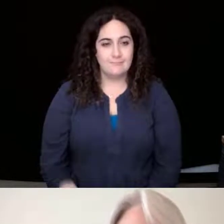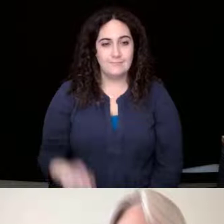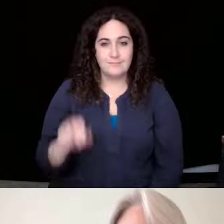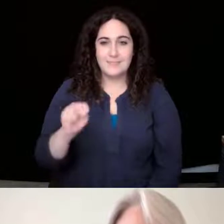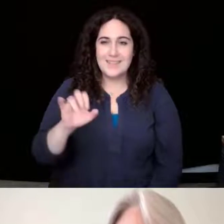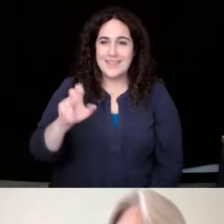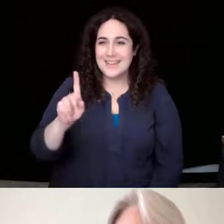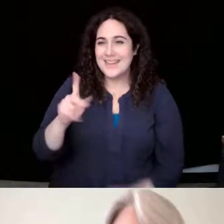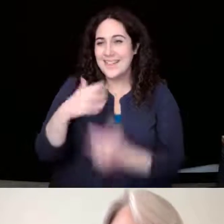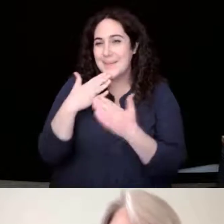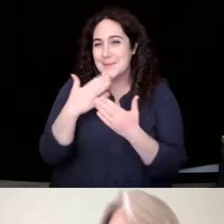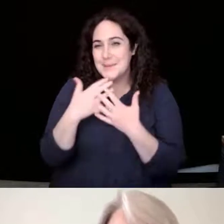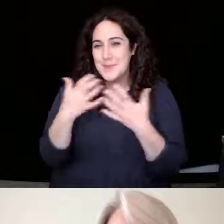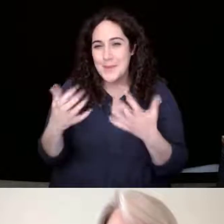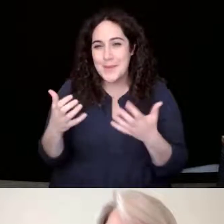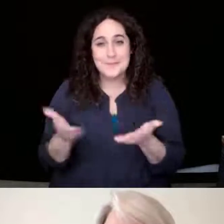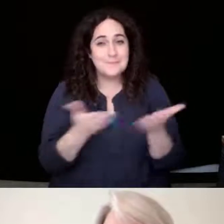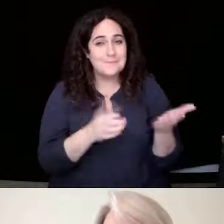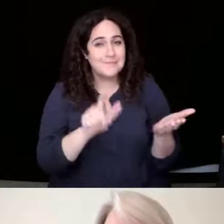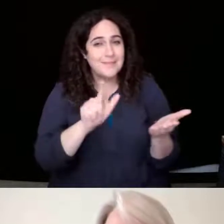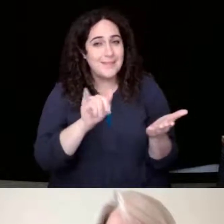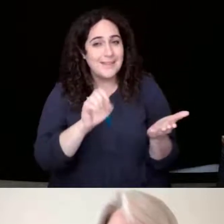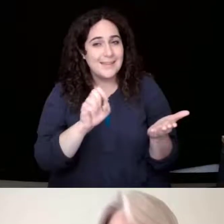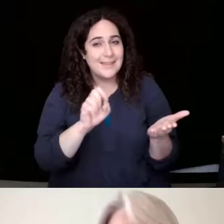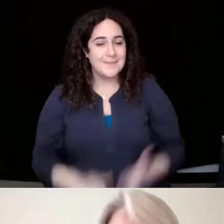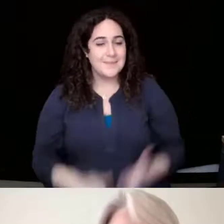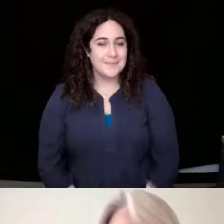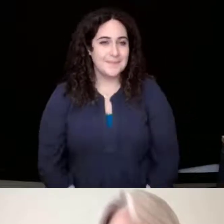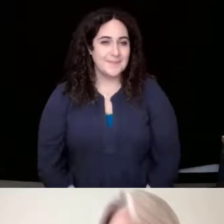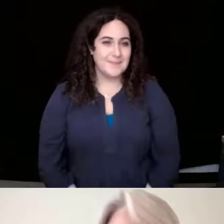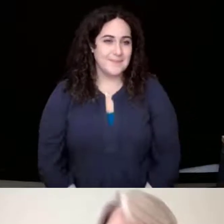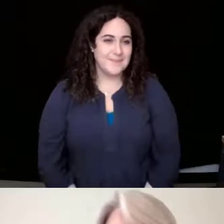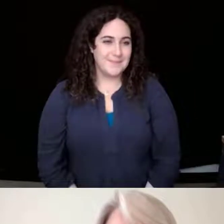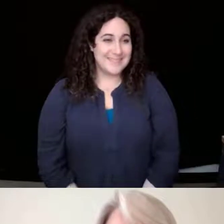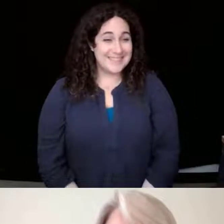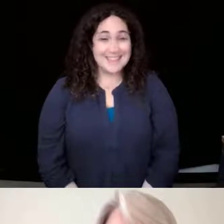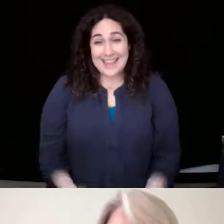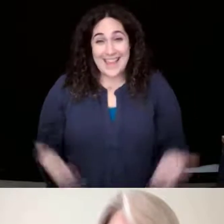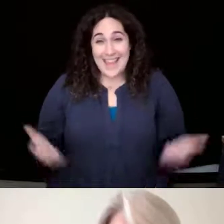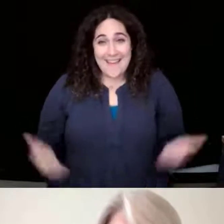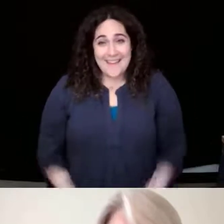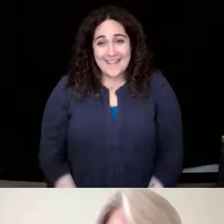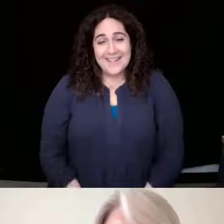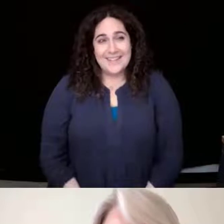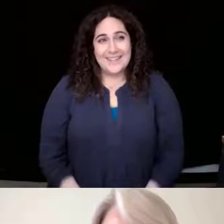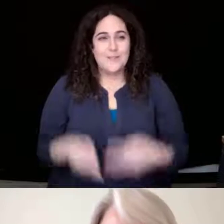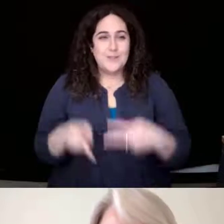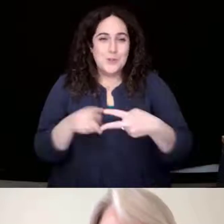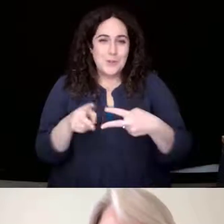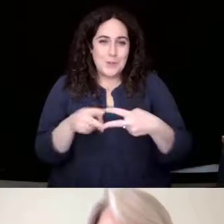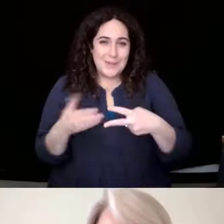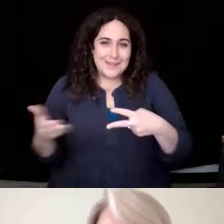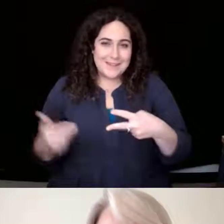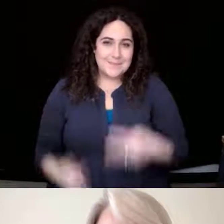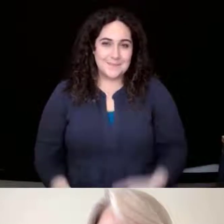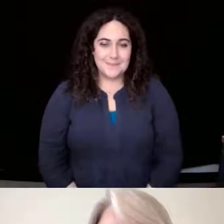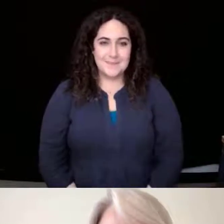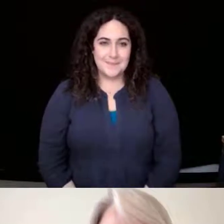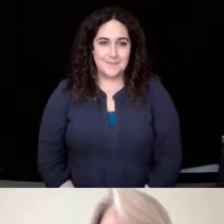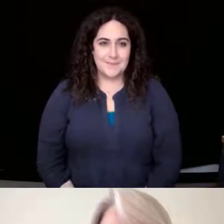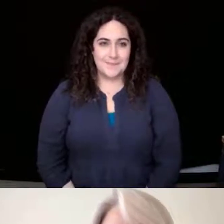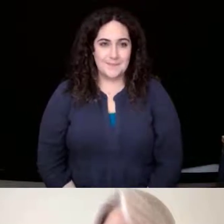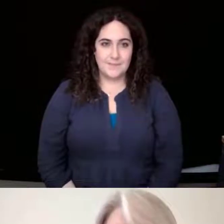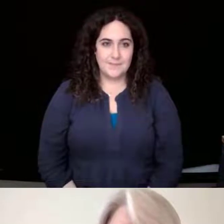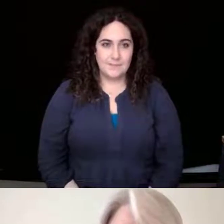Gareth. Lisa? So last words? I'll say two things. The first thing I want to say